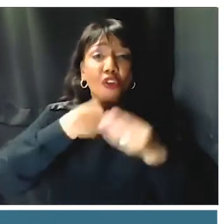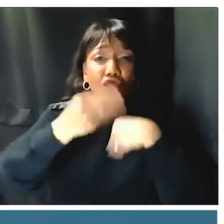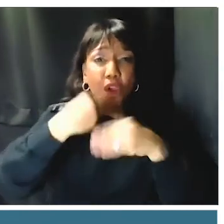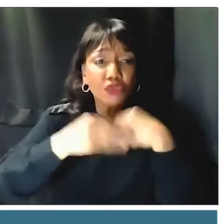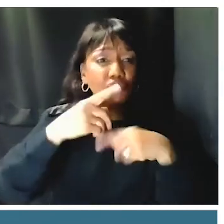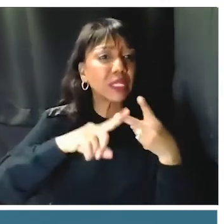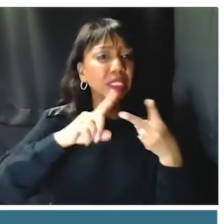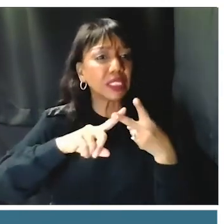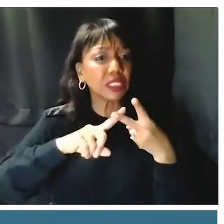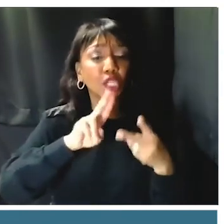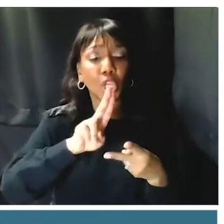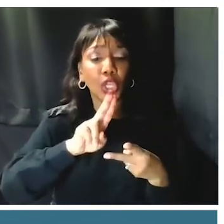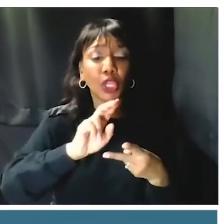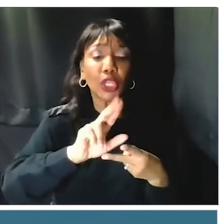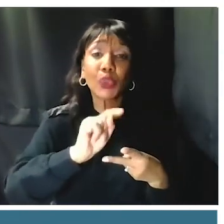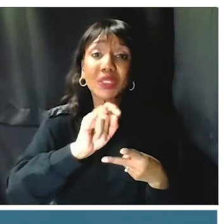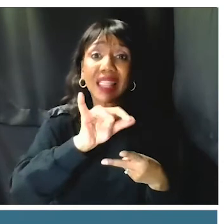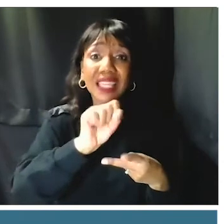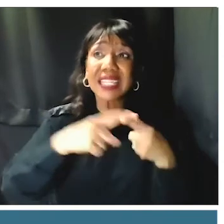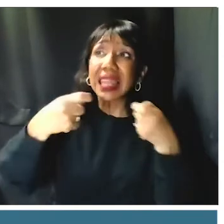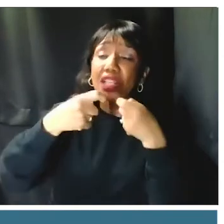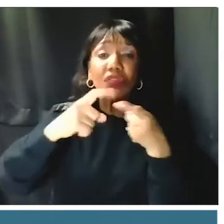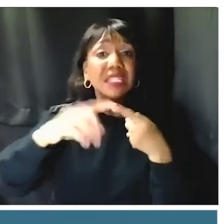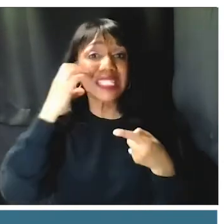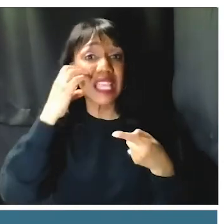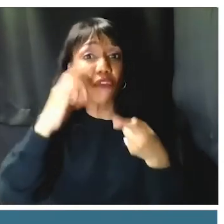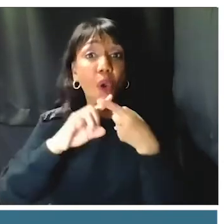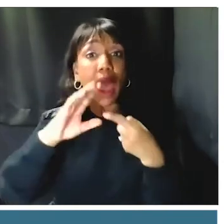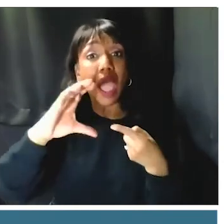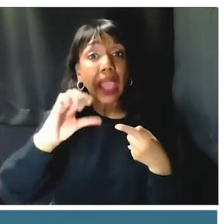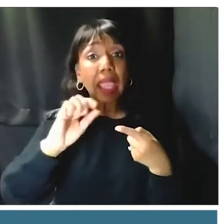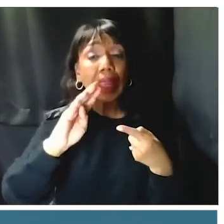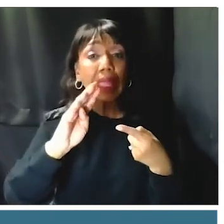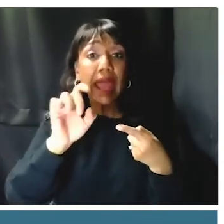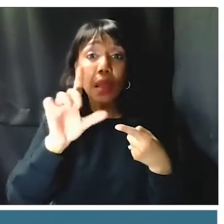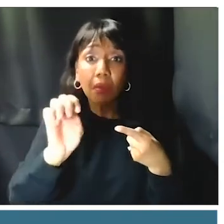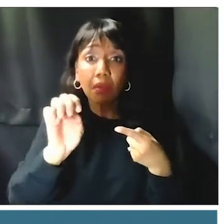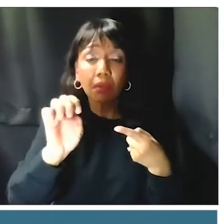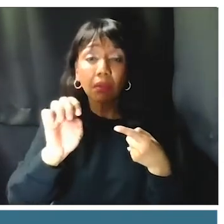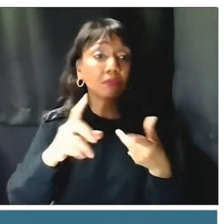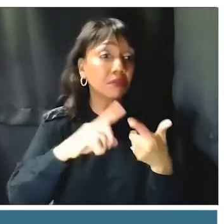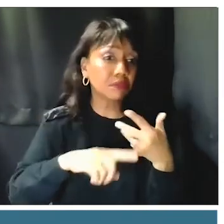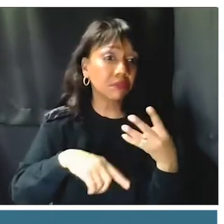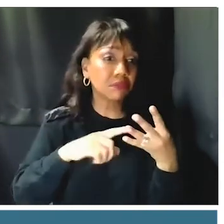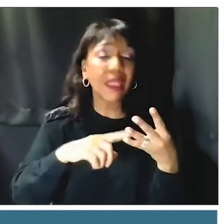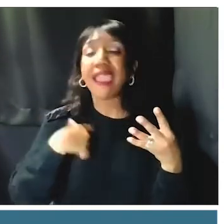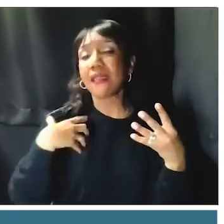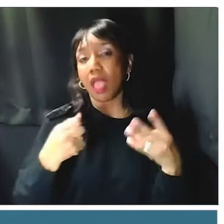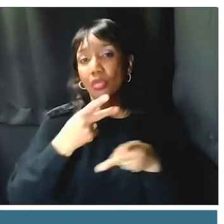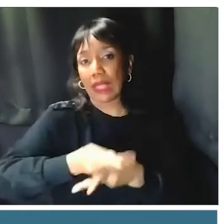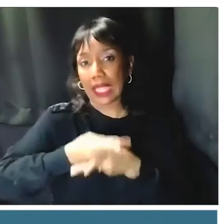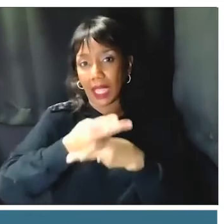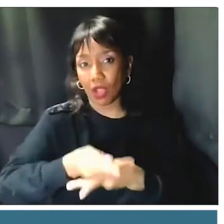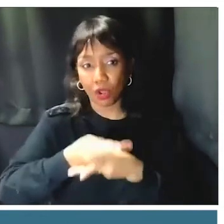Utility bills. These include your electric, cell phone, and cable bills. And